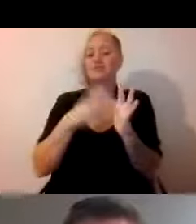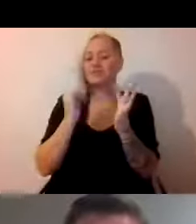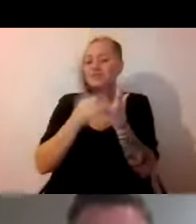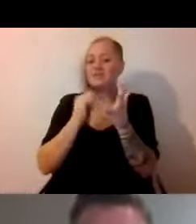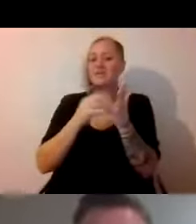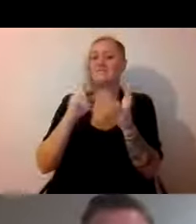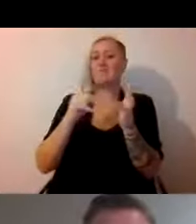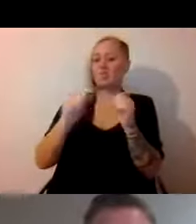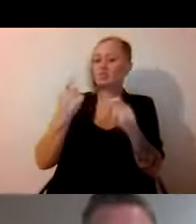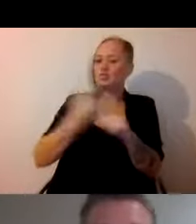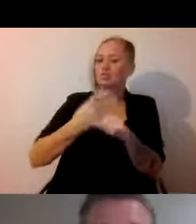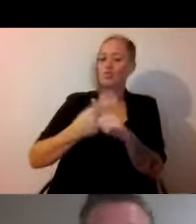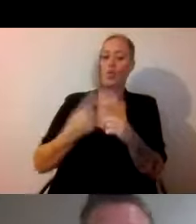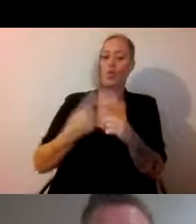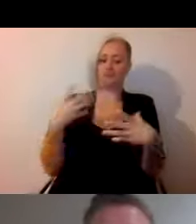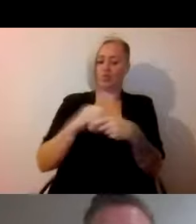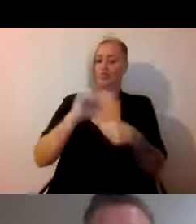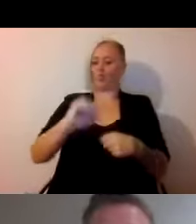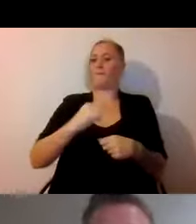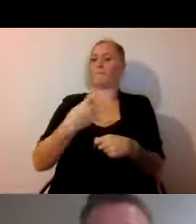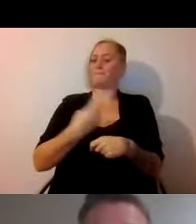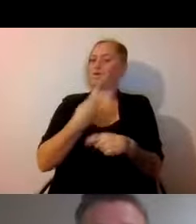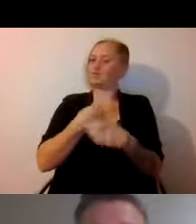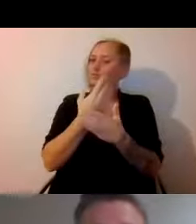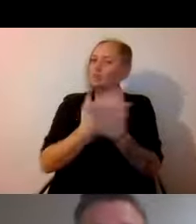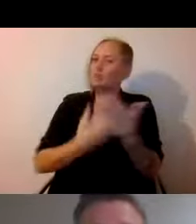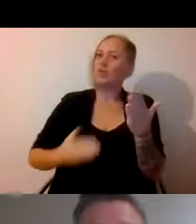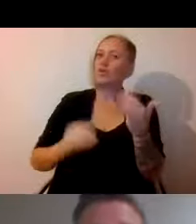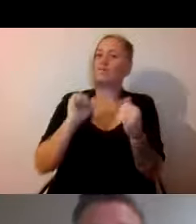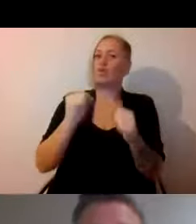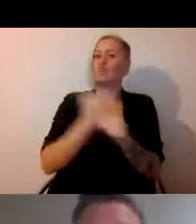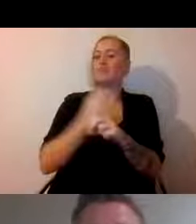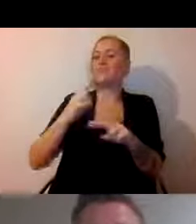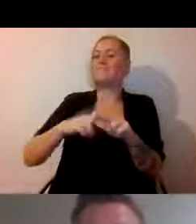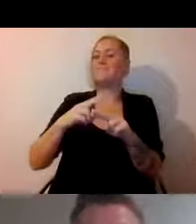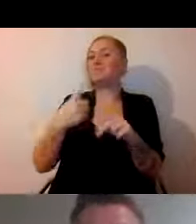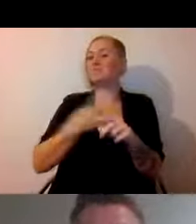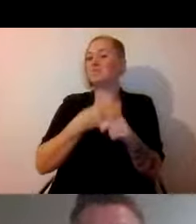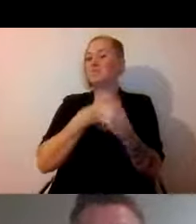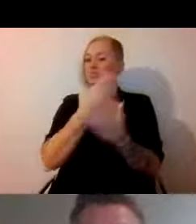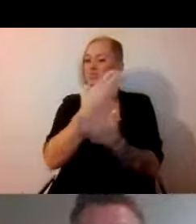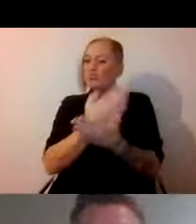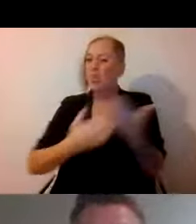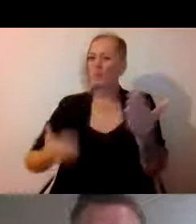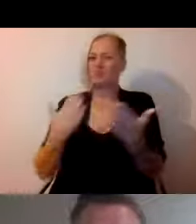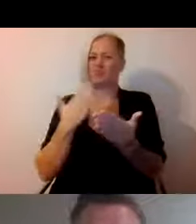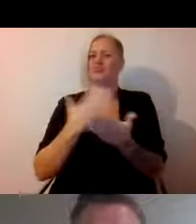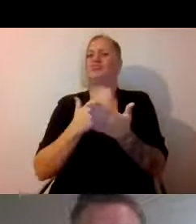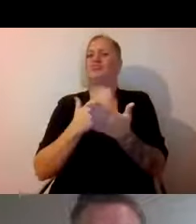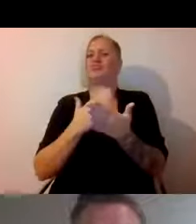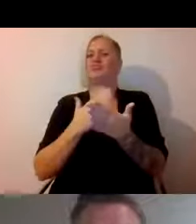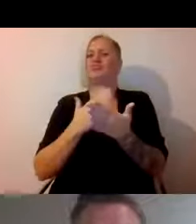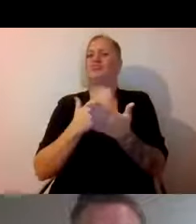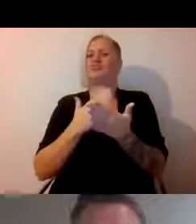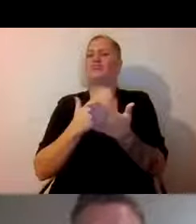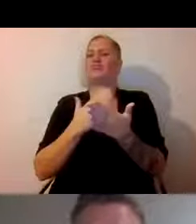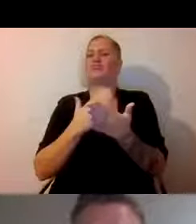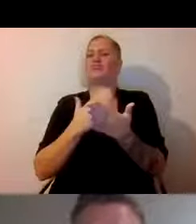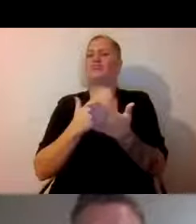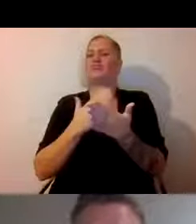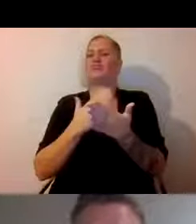personal story and your grandfather's personal story was so powerful, and all of the tips that you've given us, I think that was so